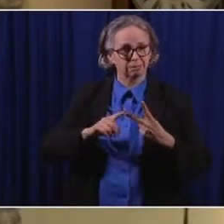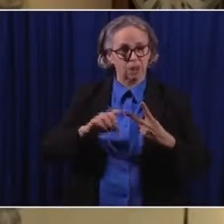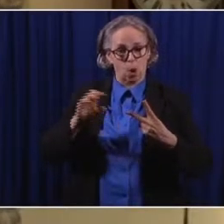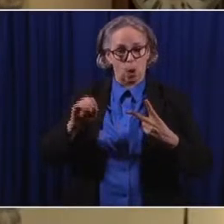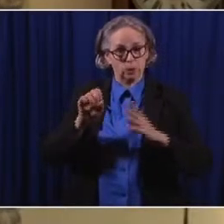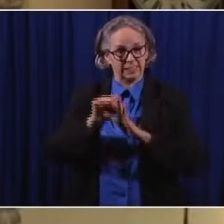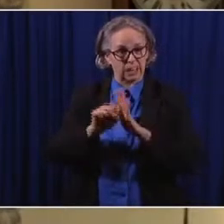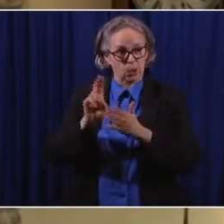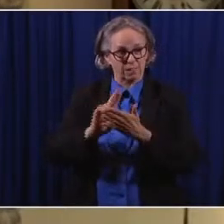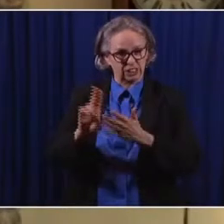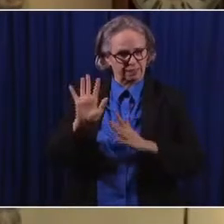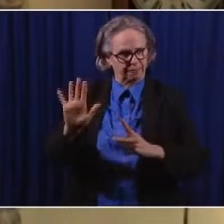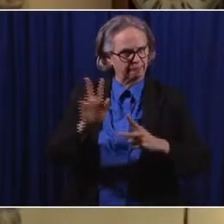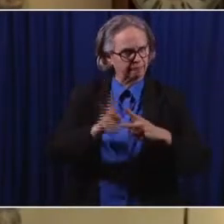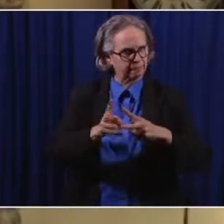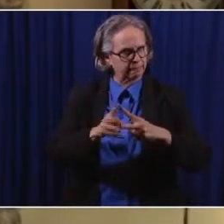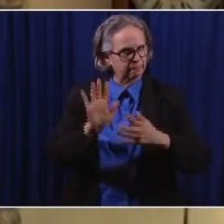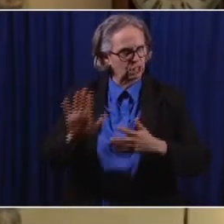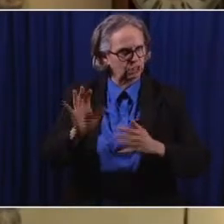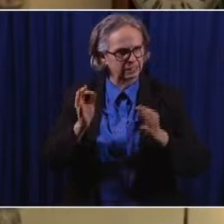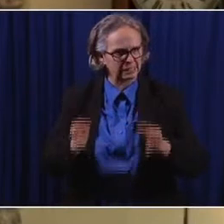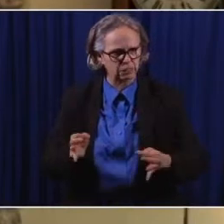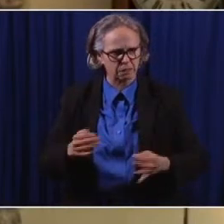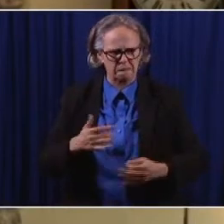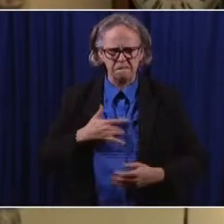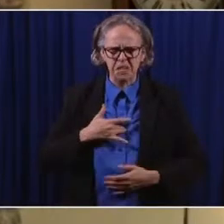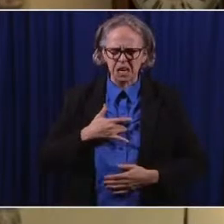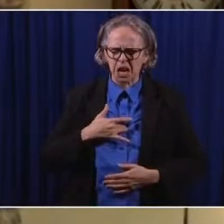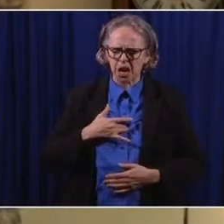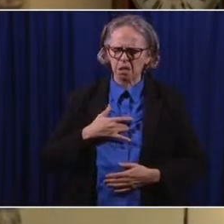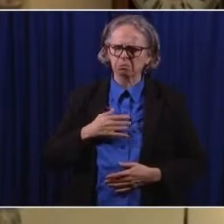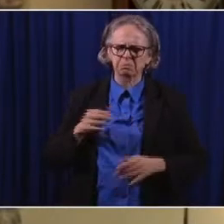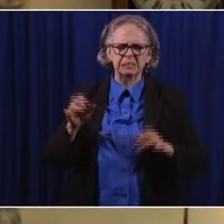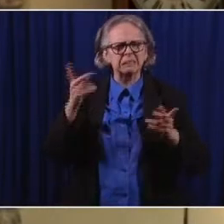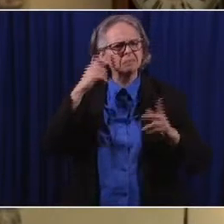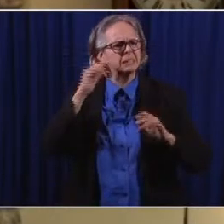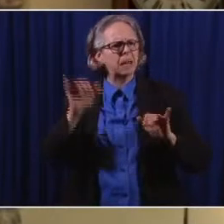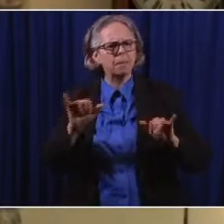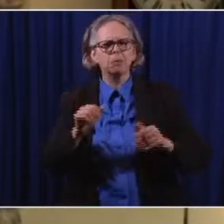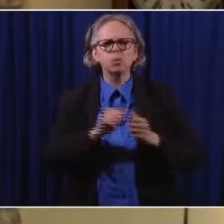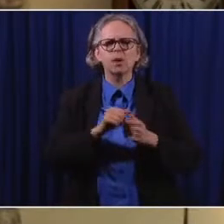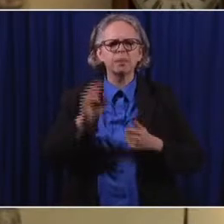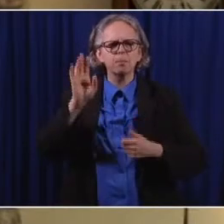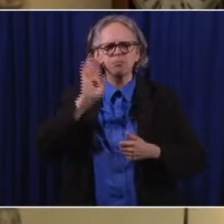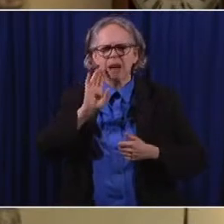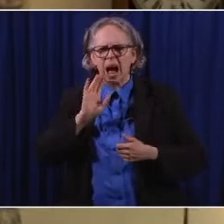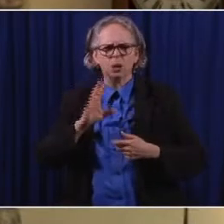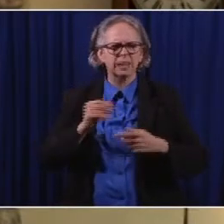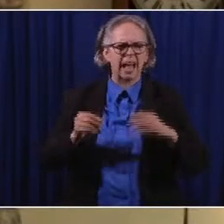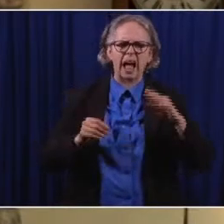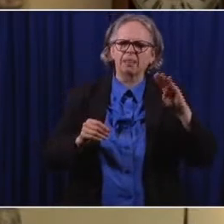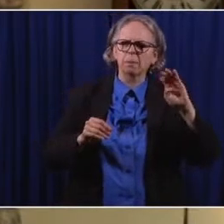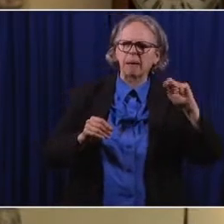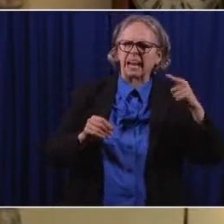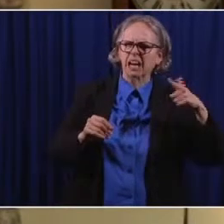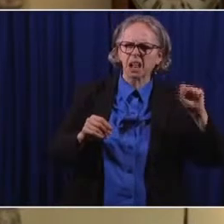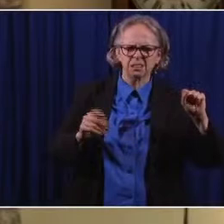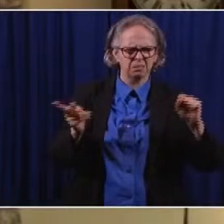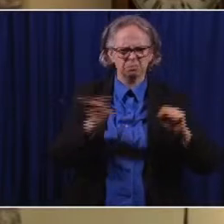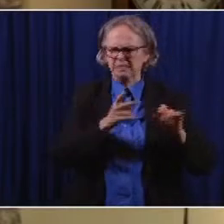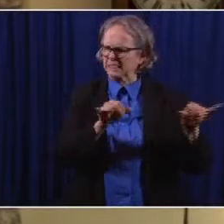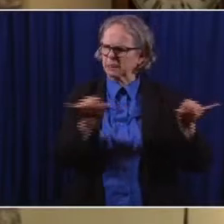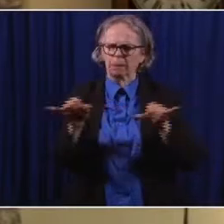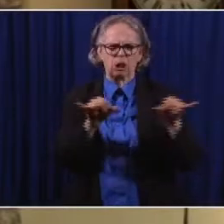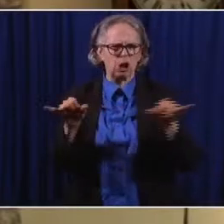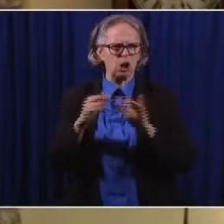something similar at Ohio State to what we're doing with the Bengals and the Browns. They both came forward with very good plans. We basically divided